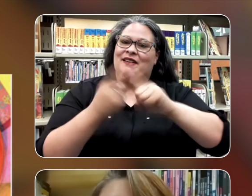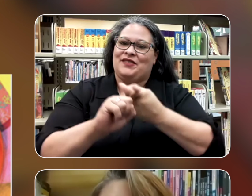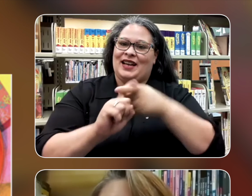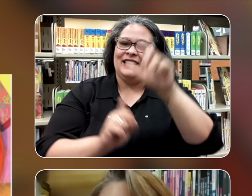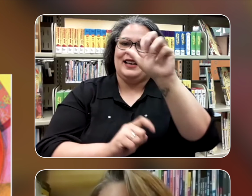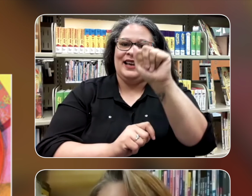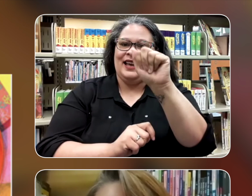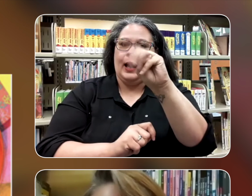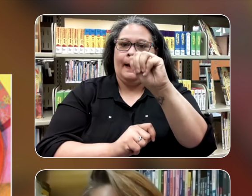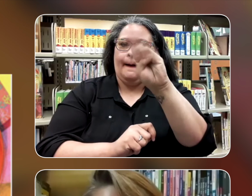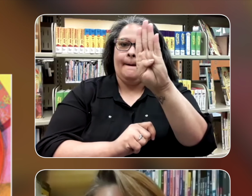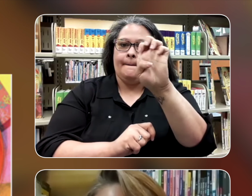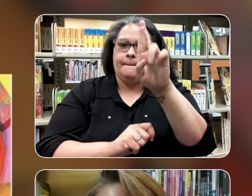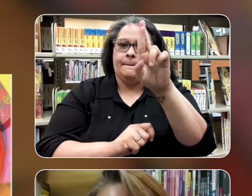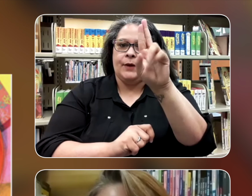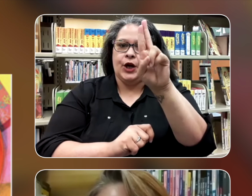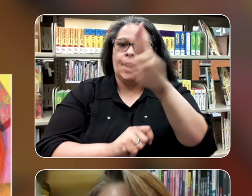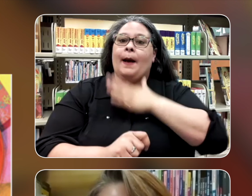Amber Denise Puckett.